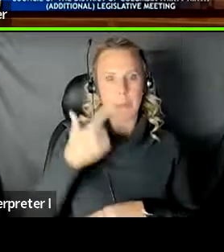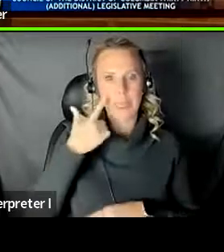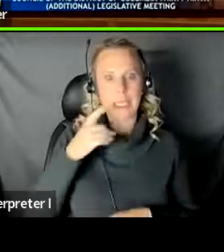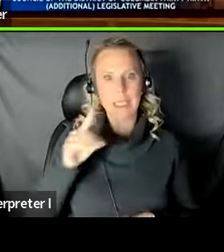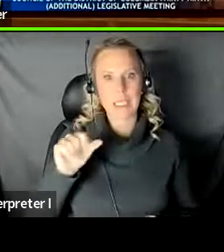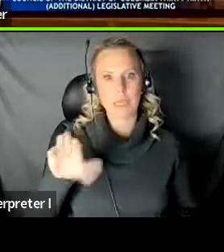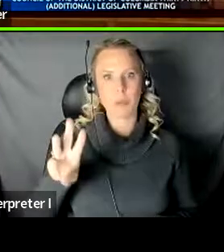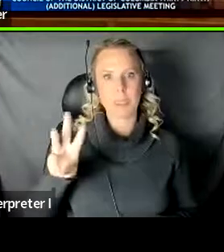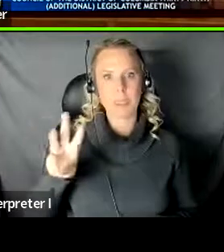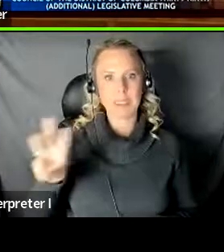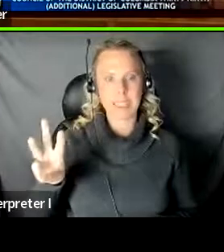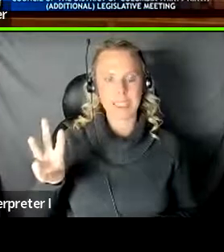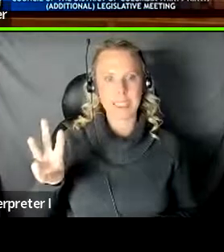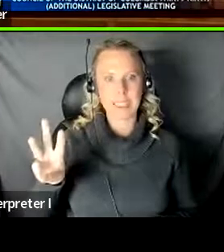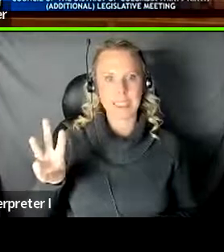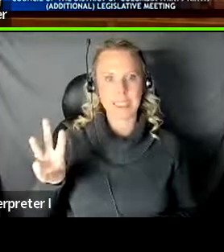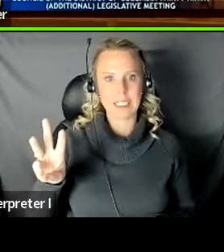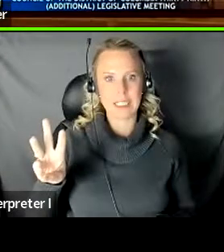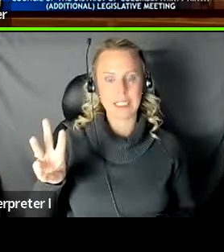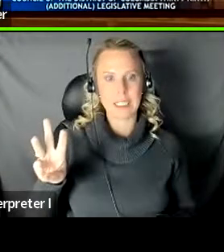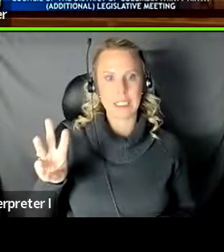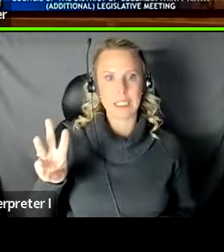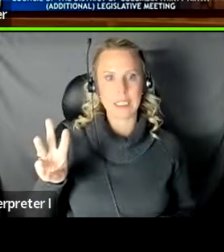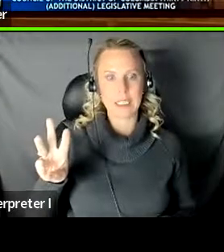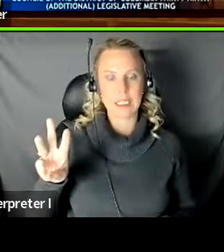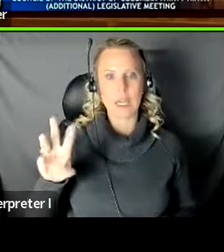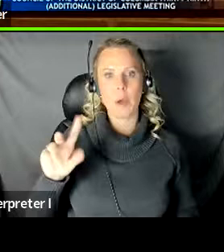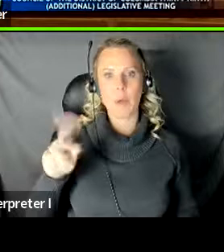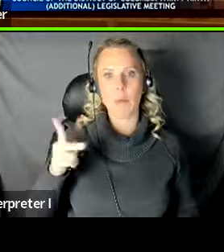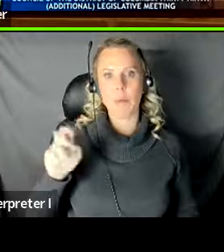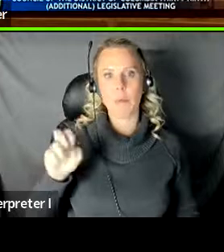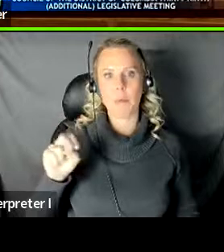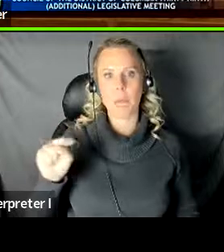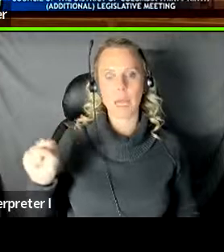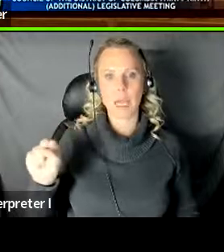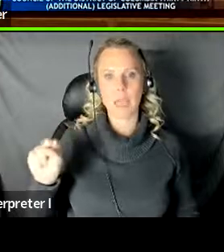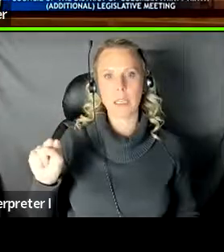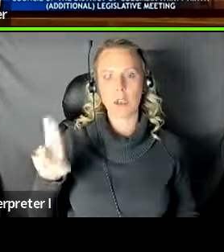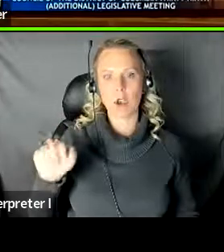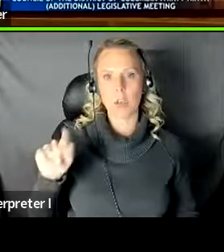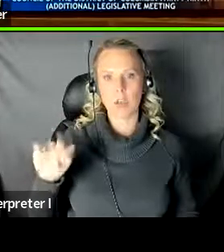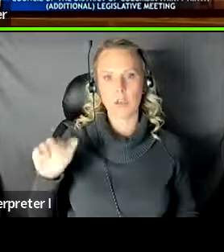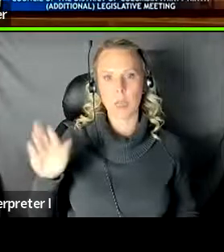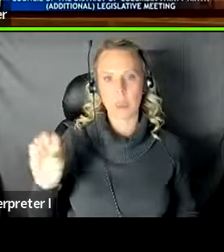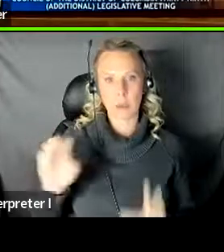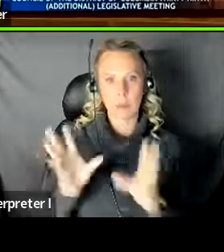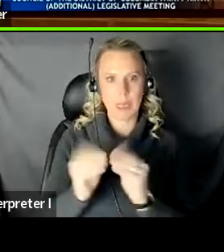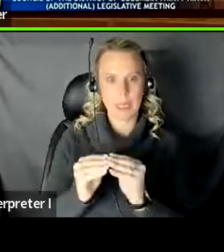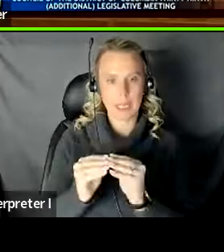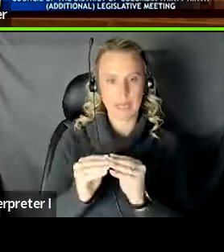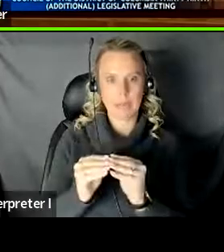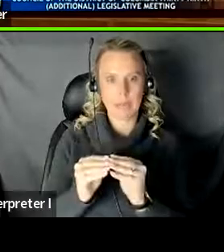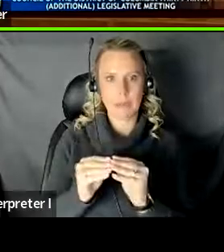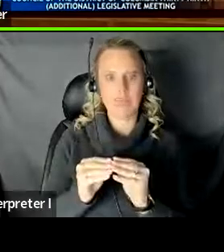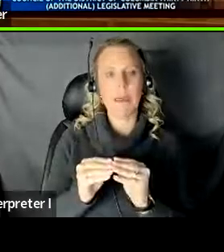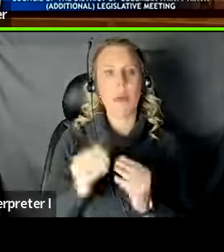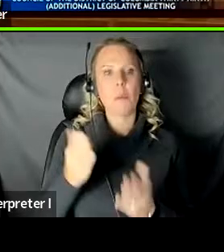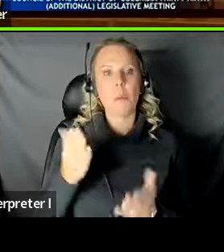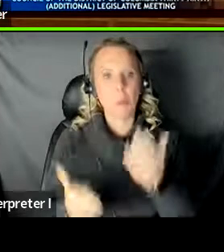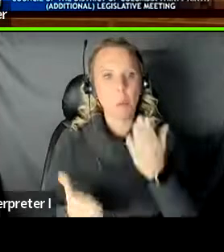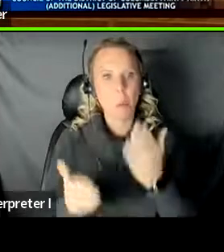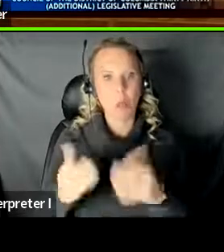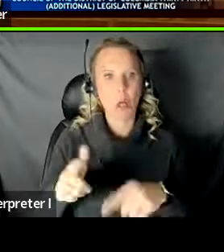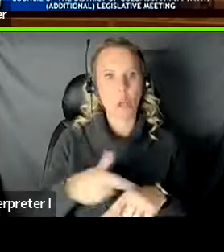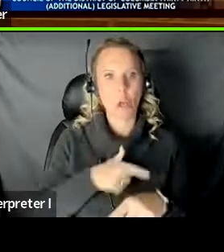December 6th is the penultimate legislative meeting of Council Period 24, I expect that there could be quite